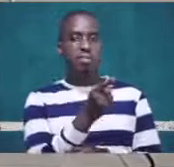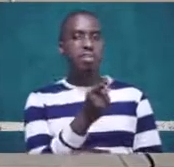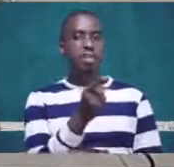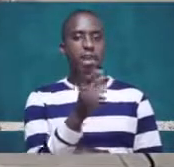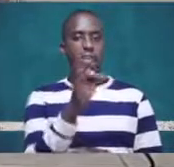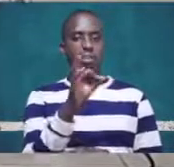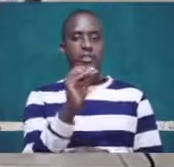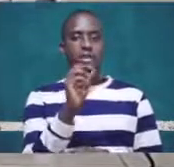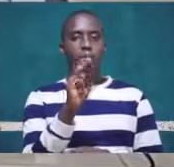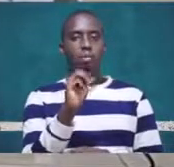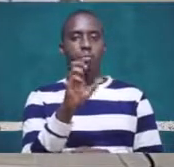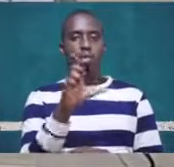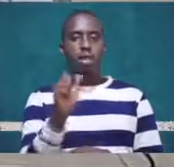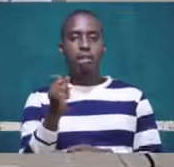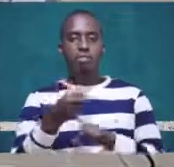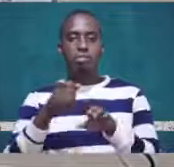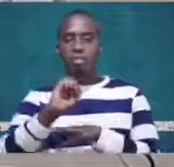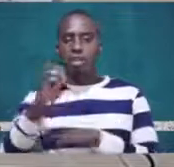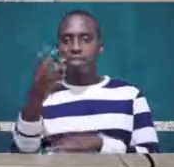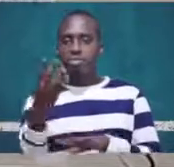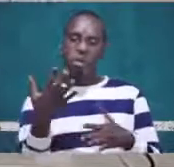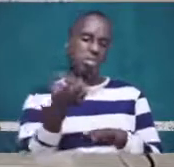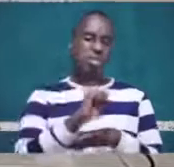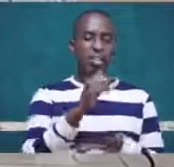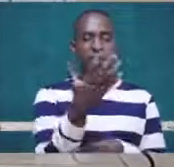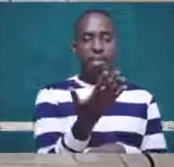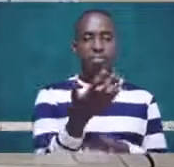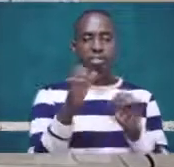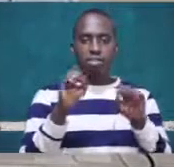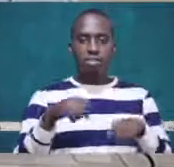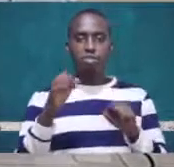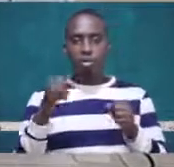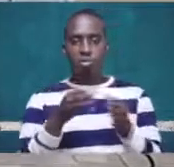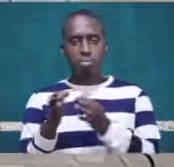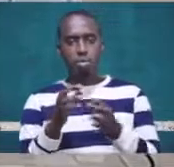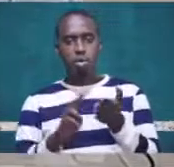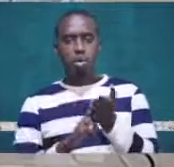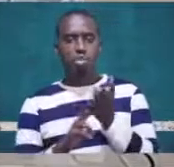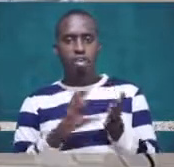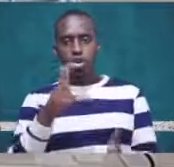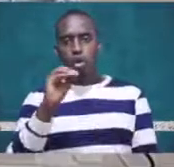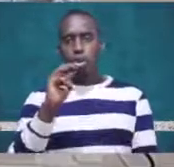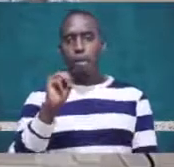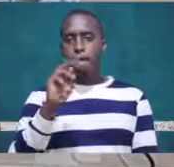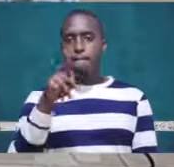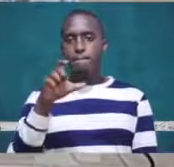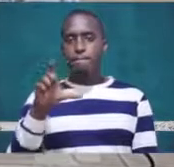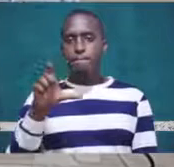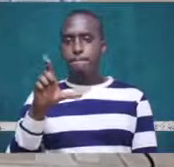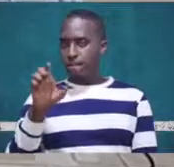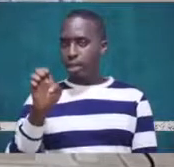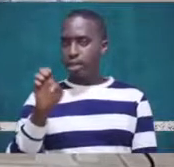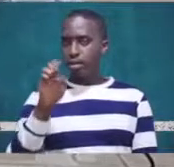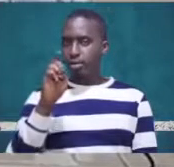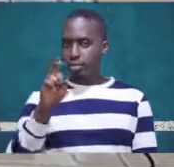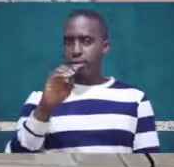4, even senior 5. So maybe even you have demonstrated them using complex numbers. Do you